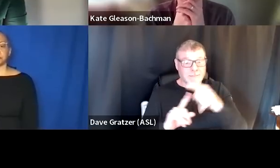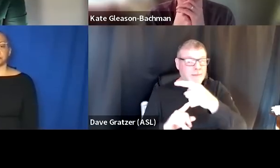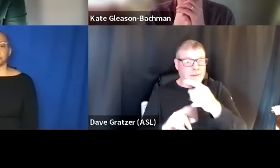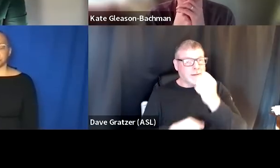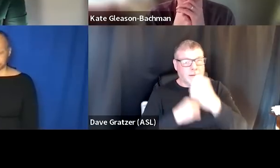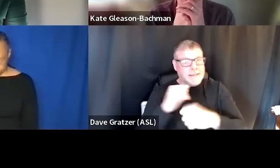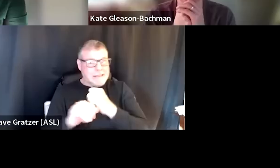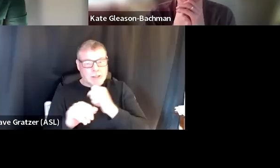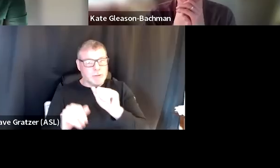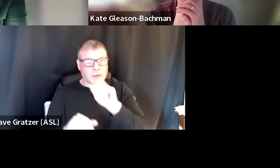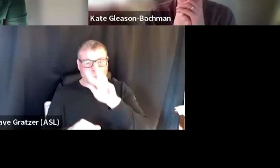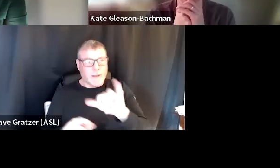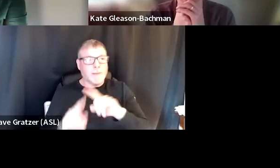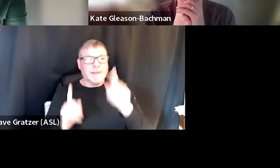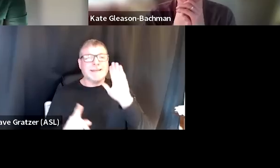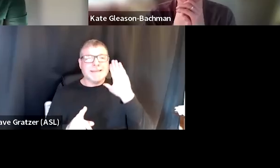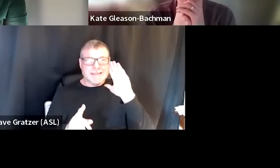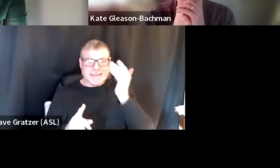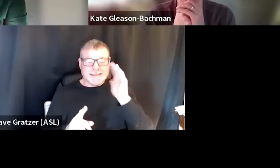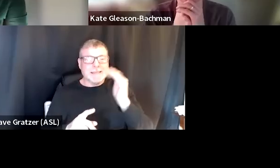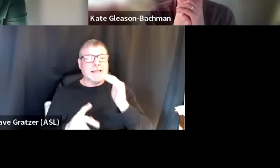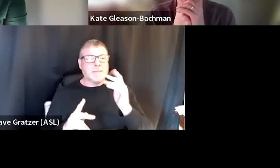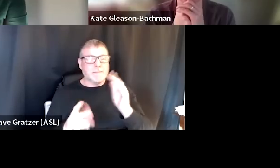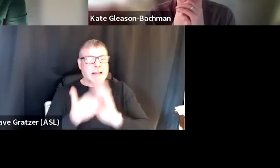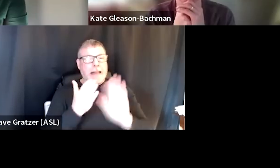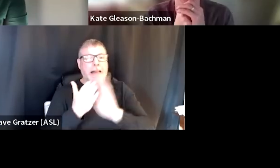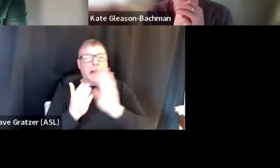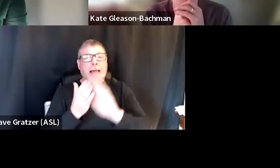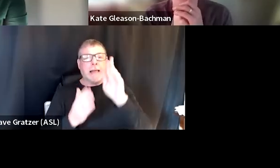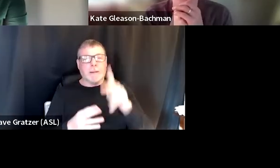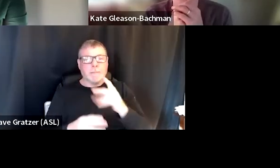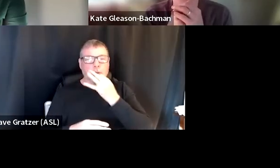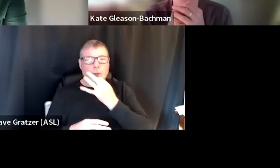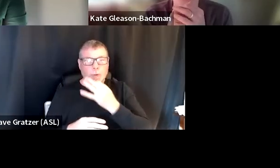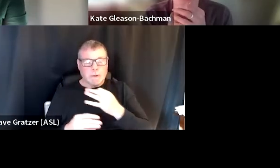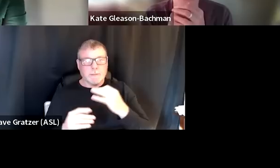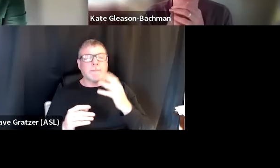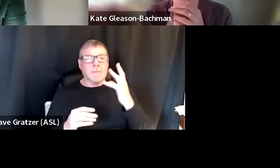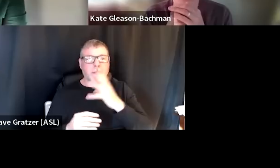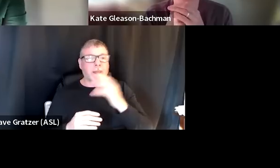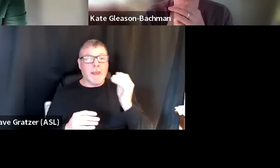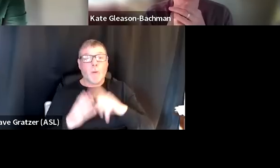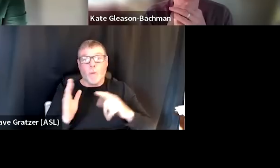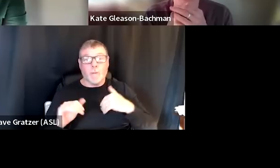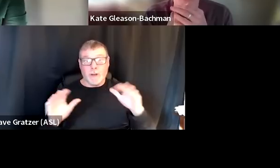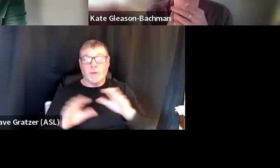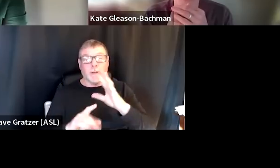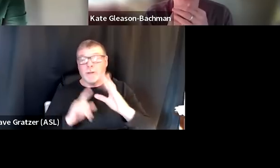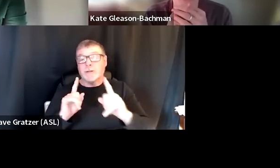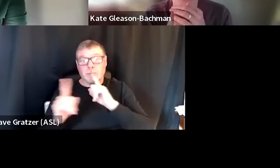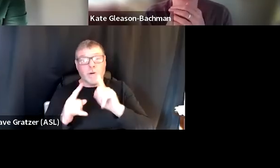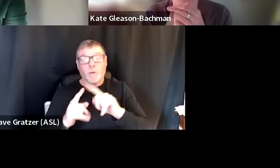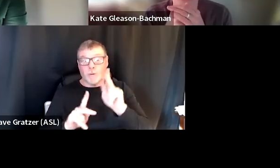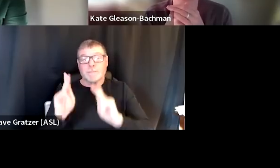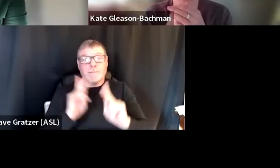but it seems like they're starting to really do a lot of cleaning up here. One thing that we do is we really talk to our patients.